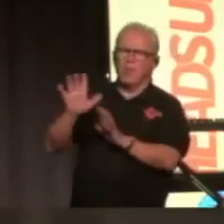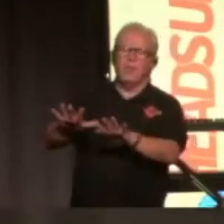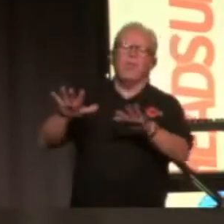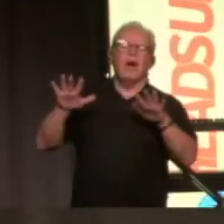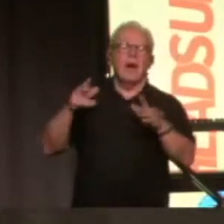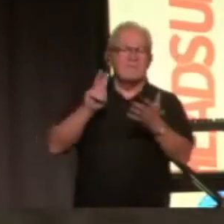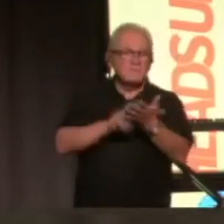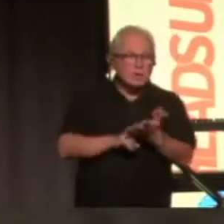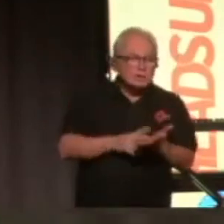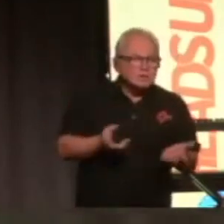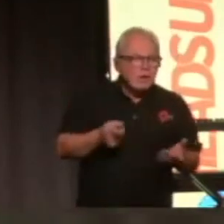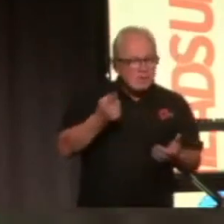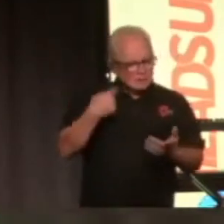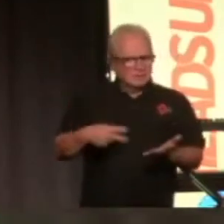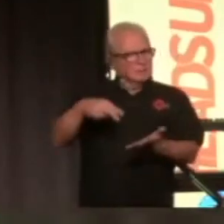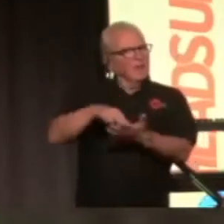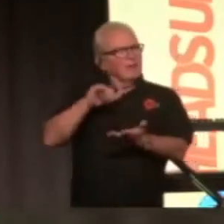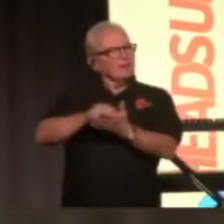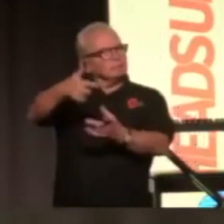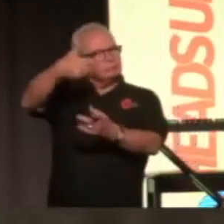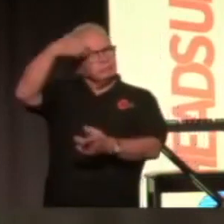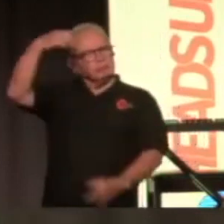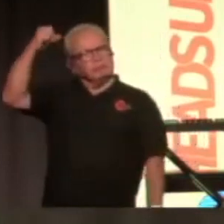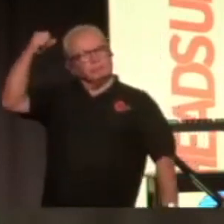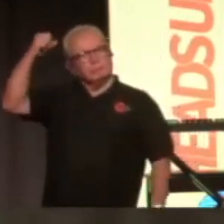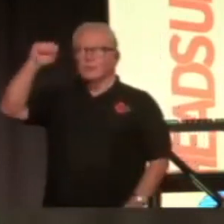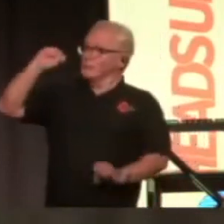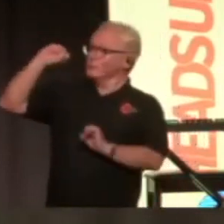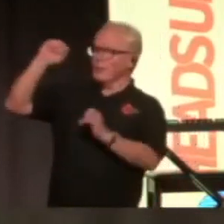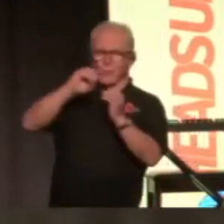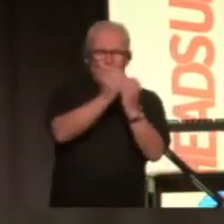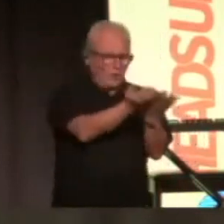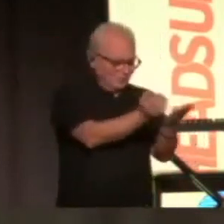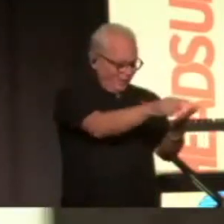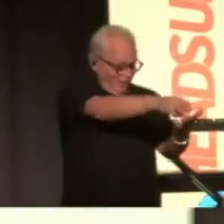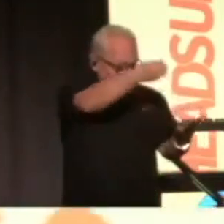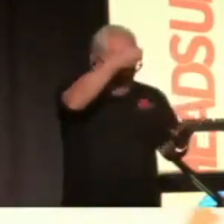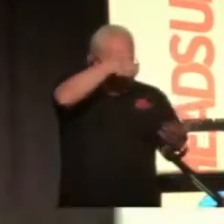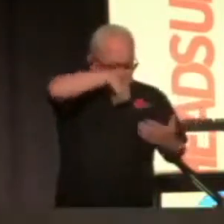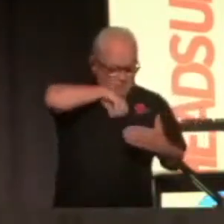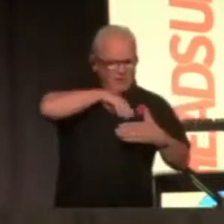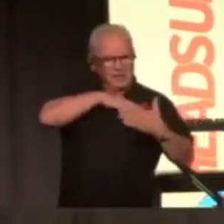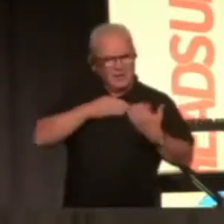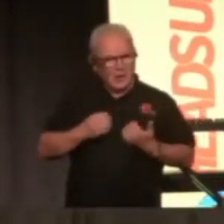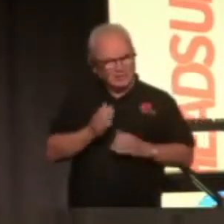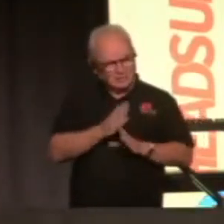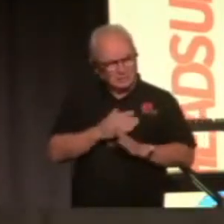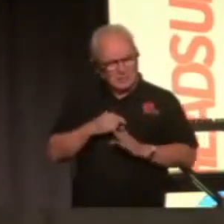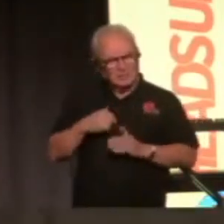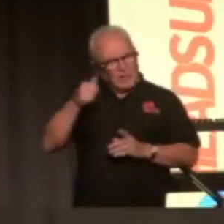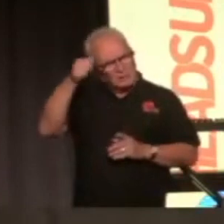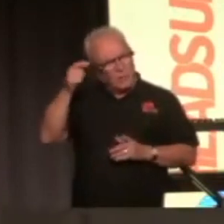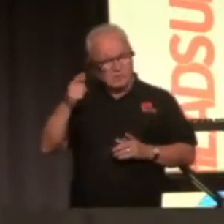Man, you could stand on that there. Thy word have I hid in my heart that I might not. That's taking on the word you know and keeping it